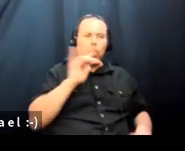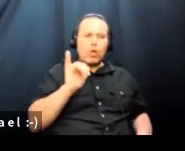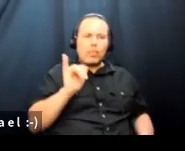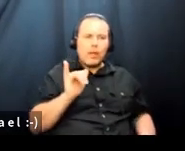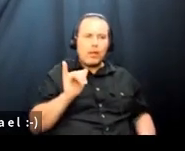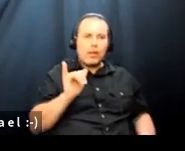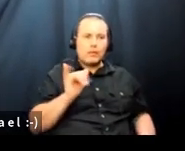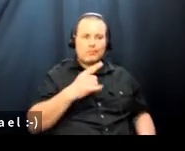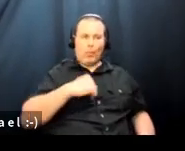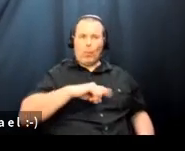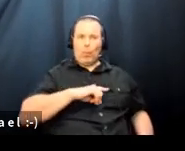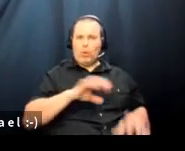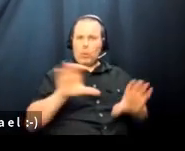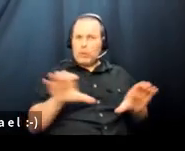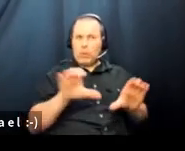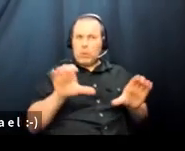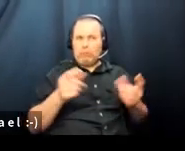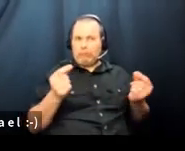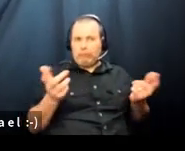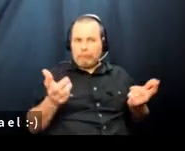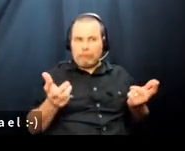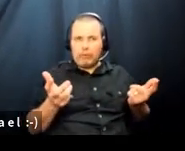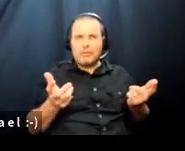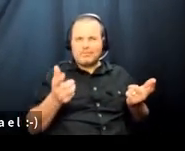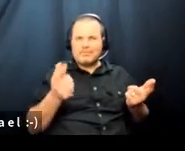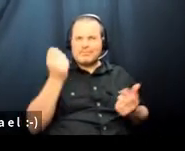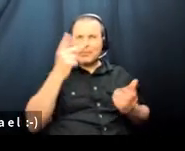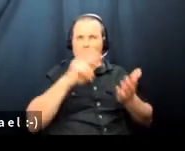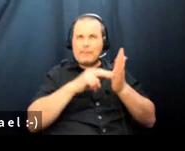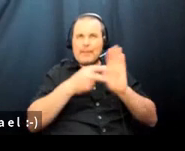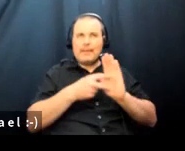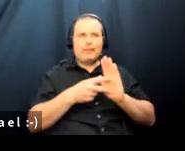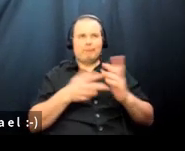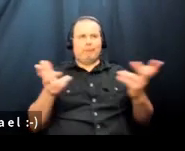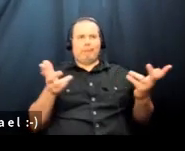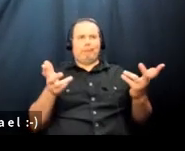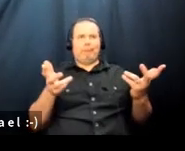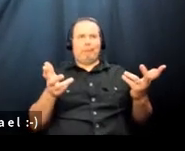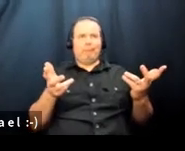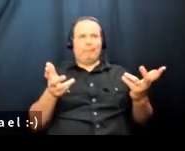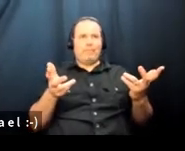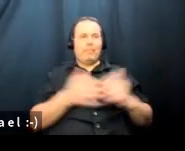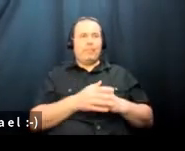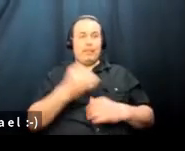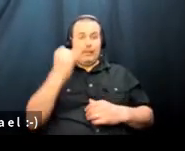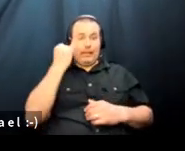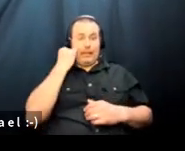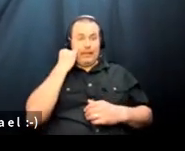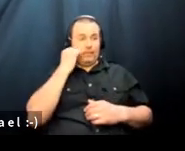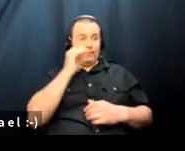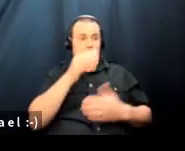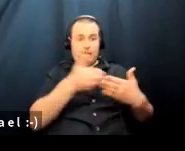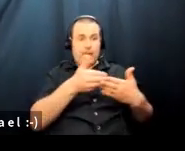What did we do? And do you see what I mean? Well, what would we do if this baby had been born